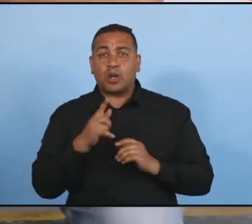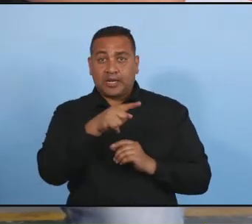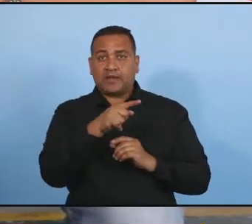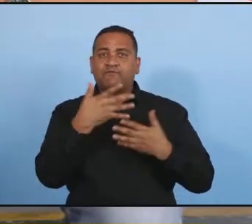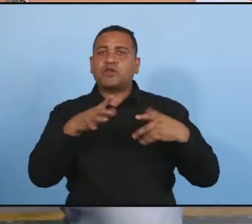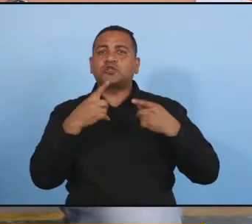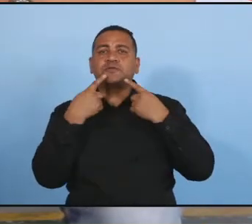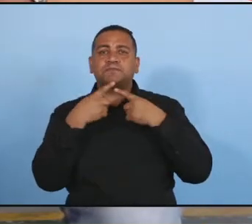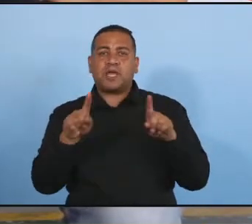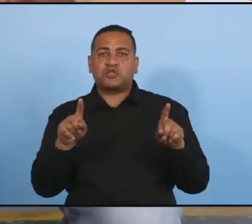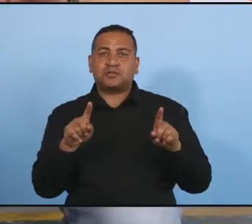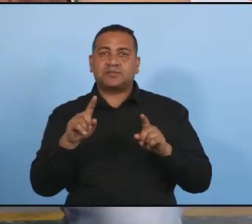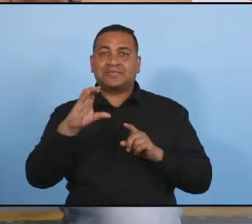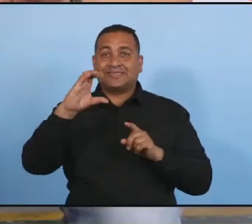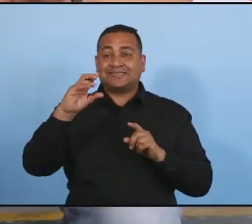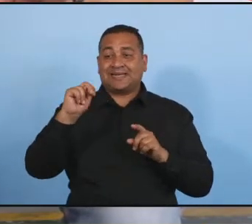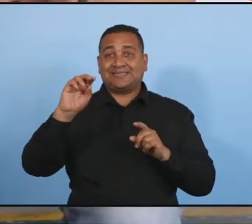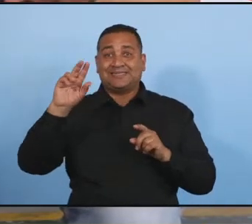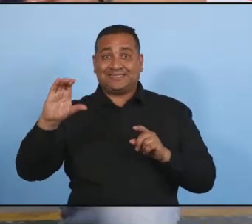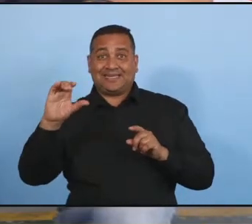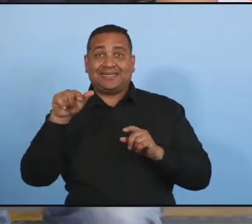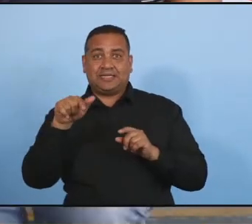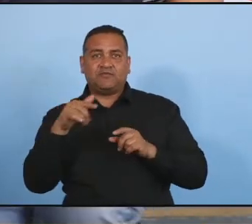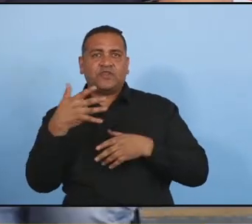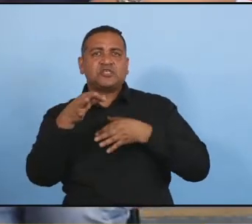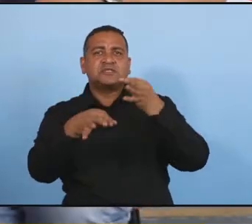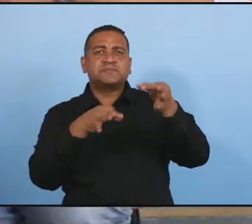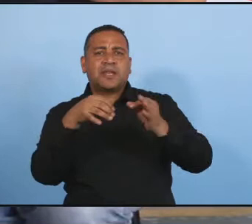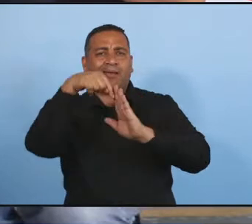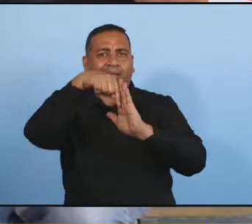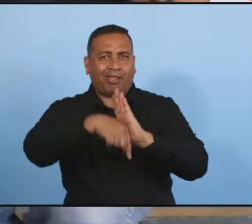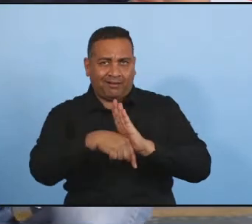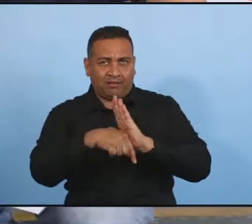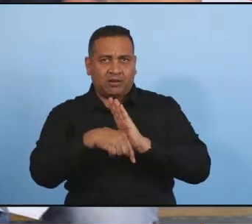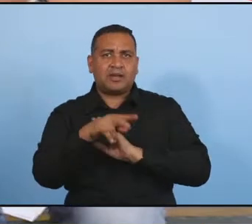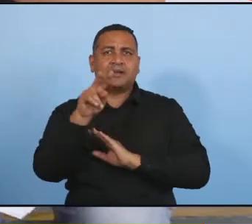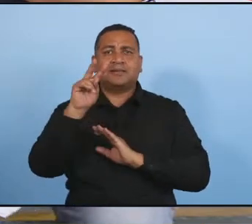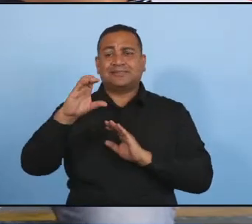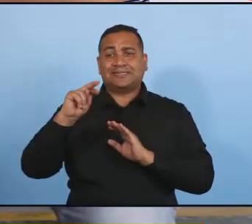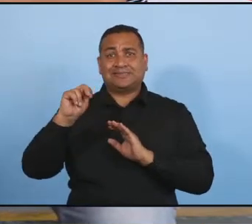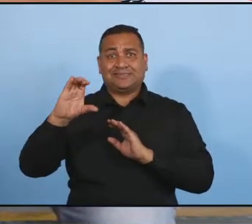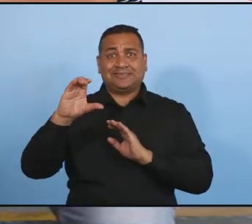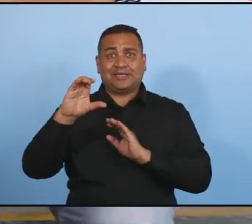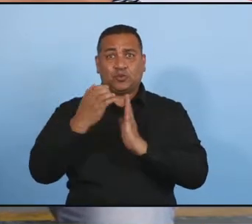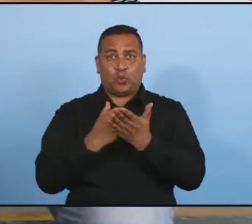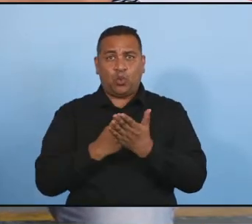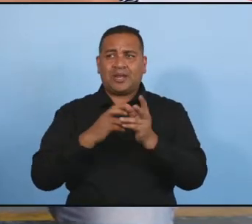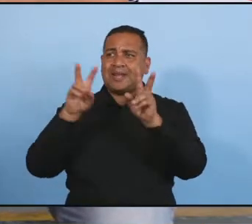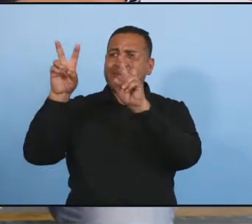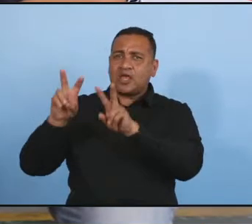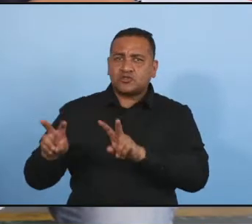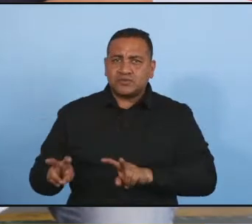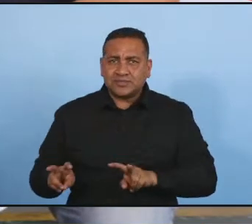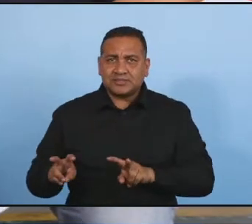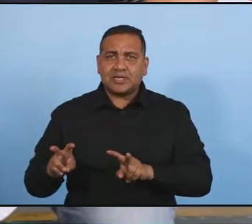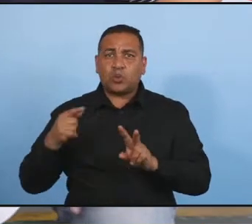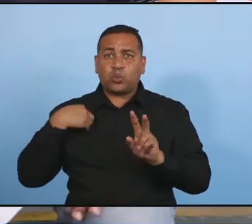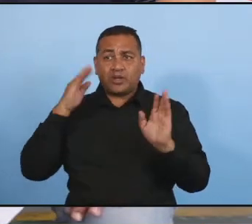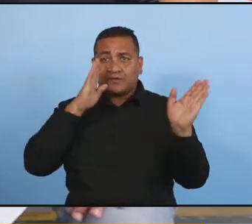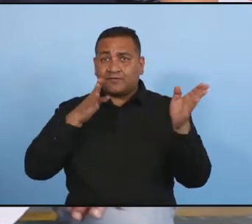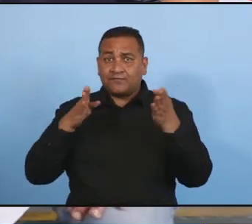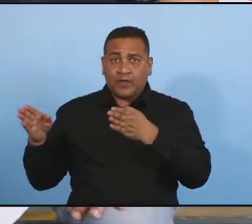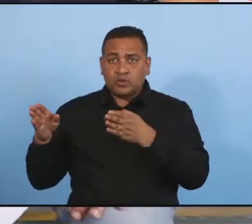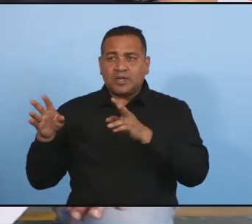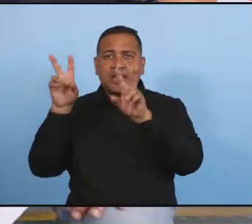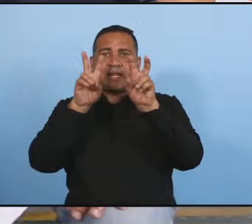we're going to touch base on CNC because I know people are quite interested in about it, as well as when it comes to electronics, which is actually where we're going to move to next. Next, that's right. Our next